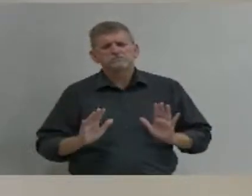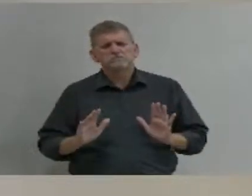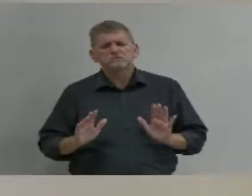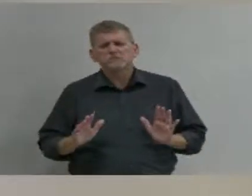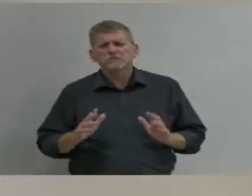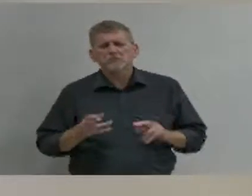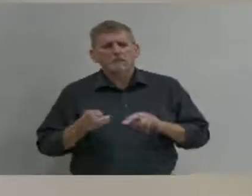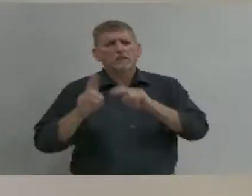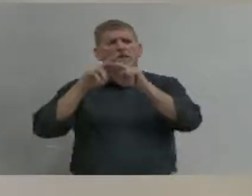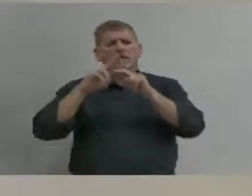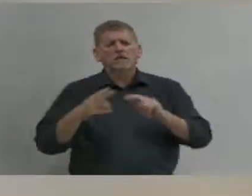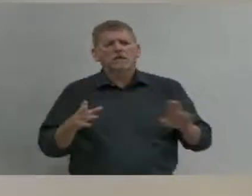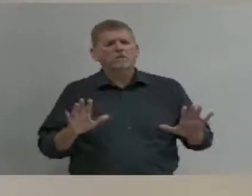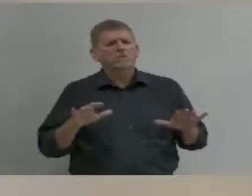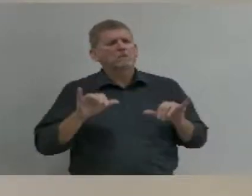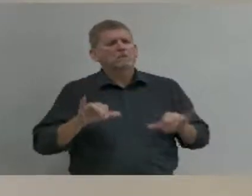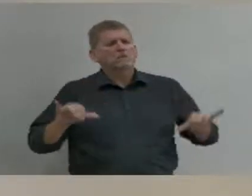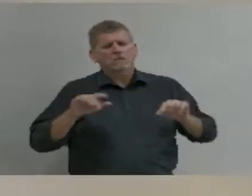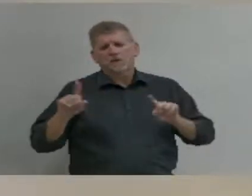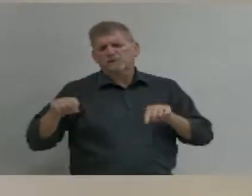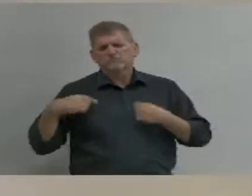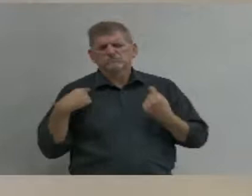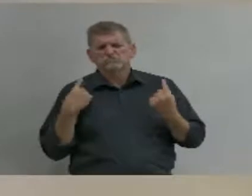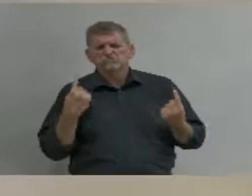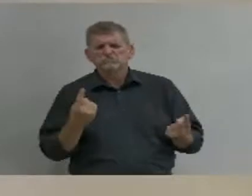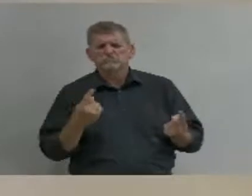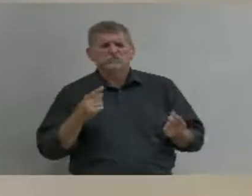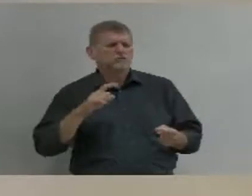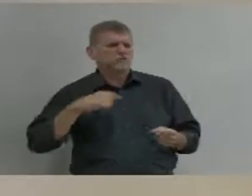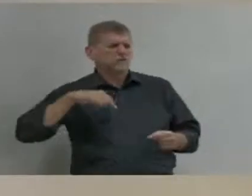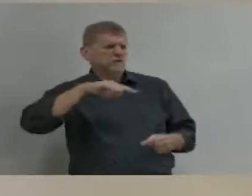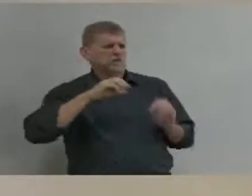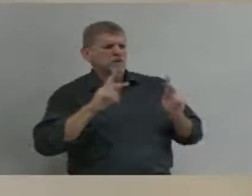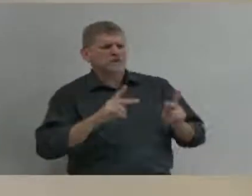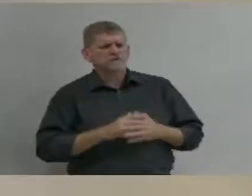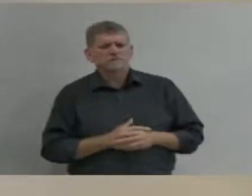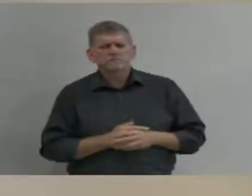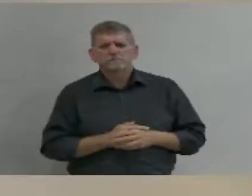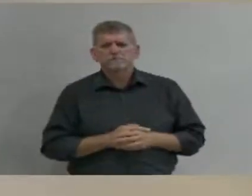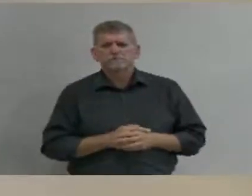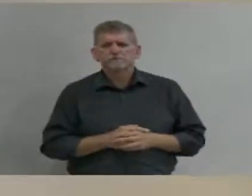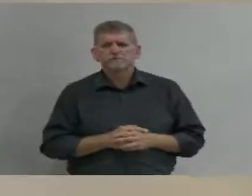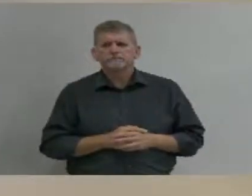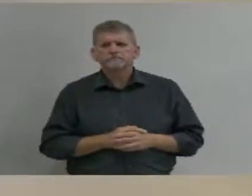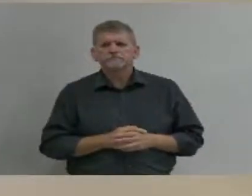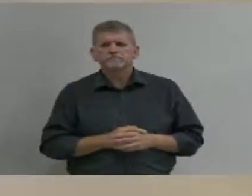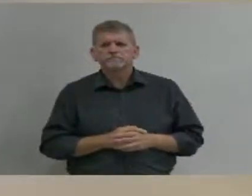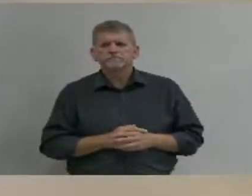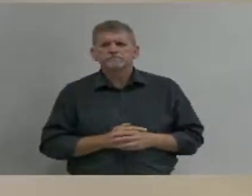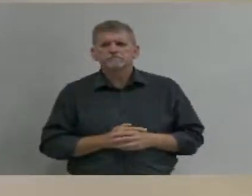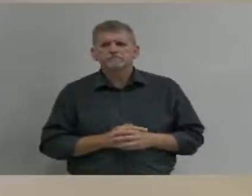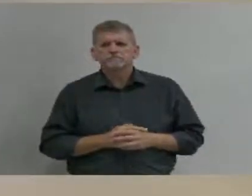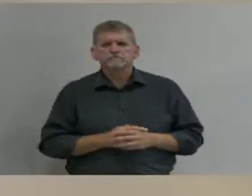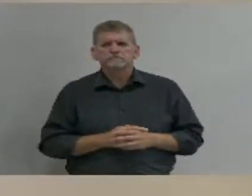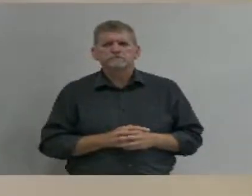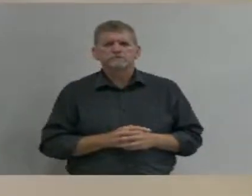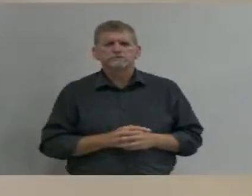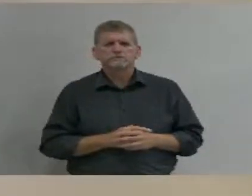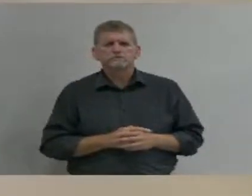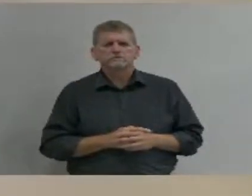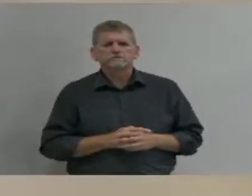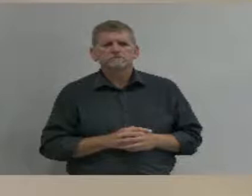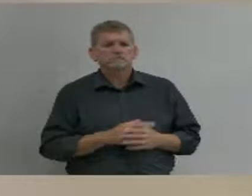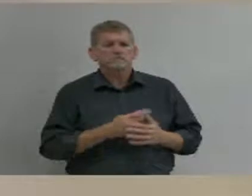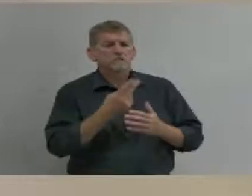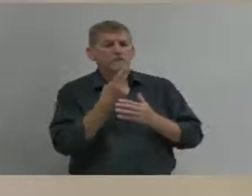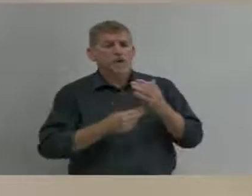the graphs, and this should be apparent to all. We've not seen an uptick at the hospitals of COVID, though both hospitals have been quite